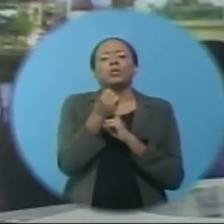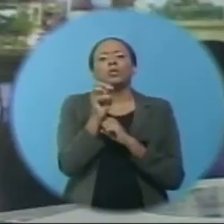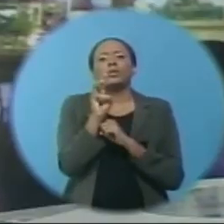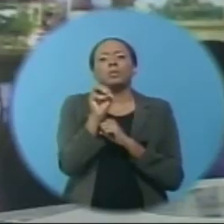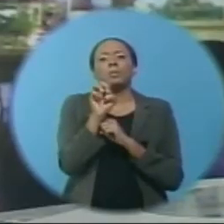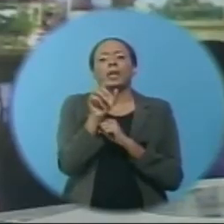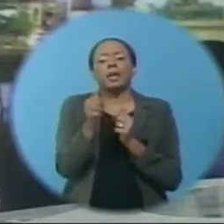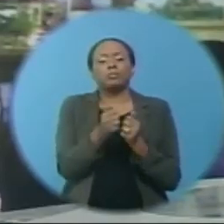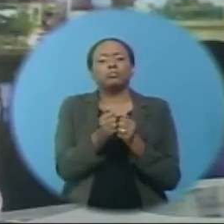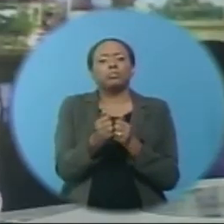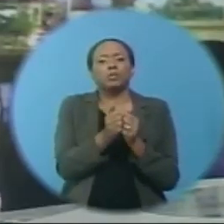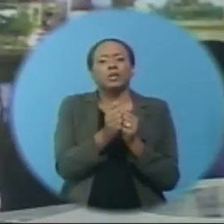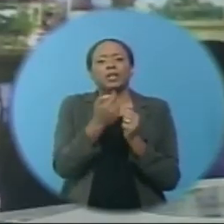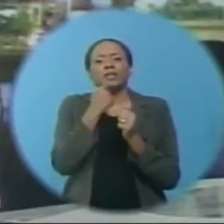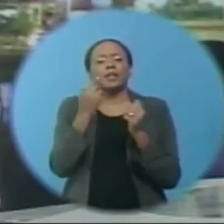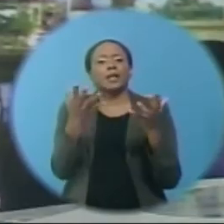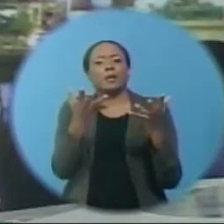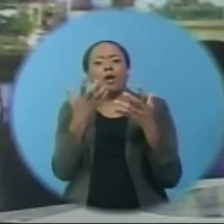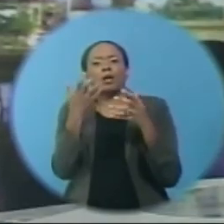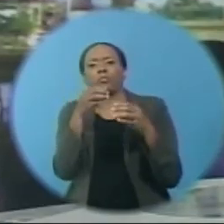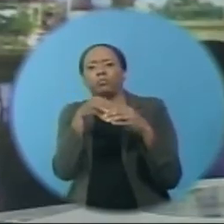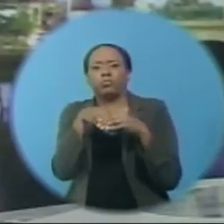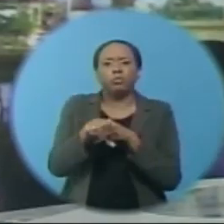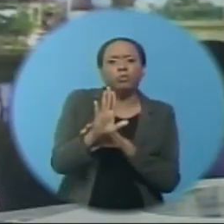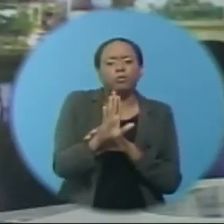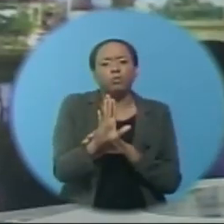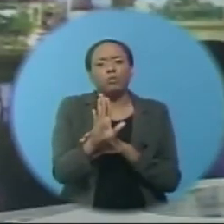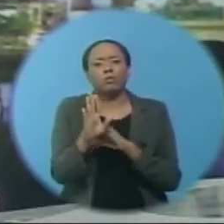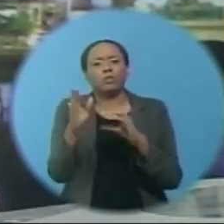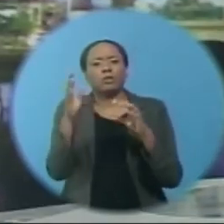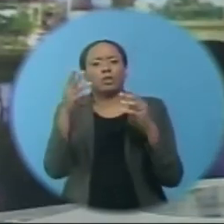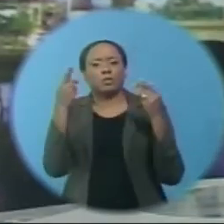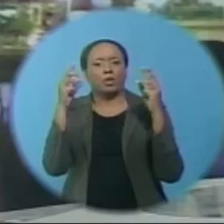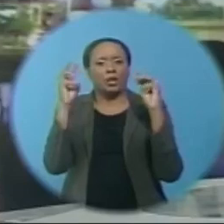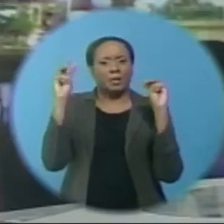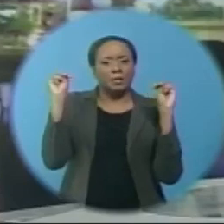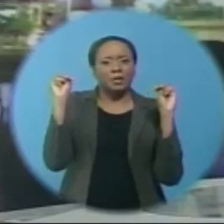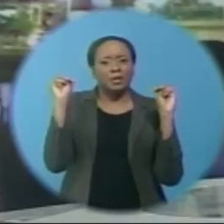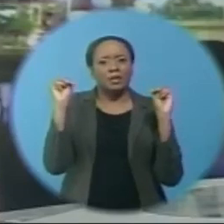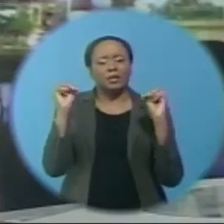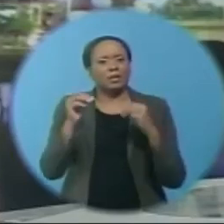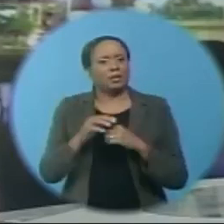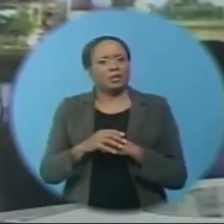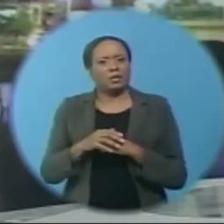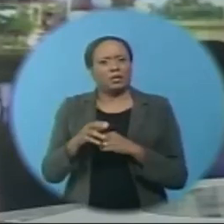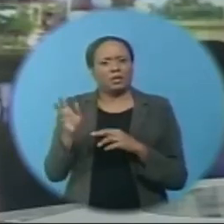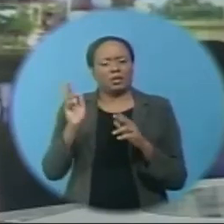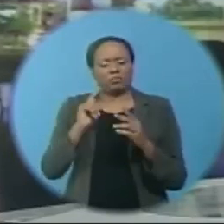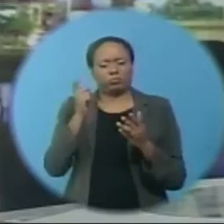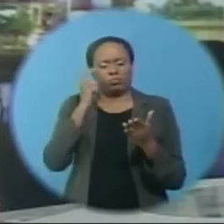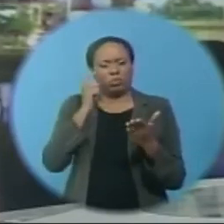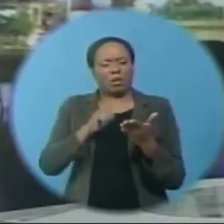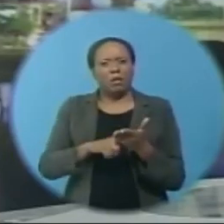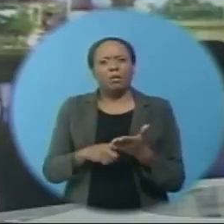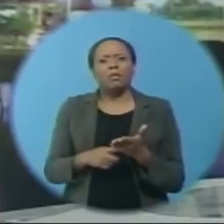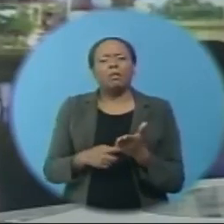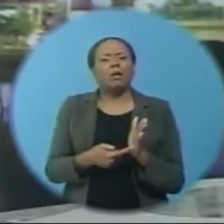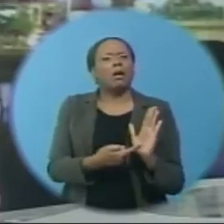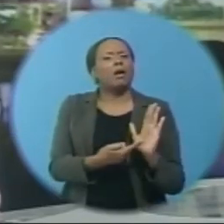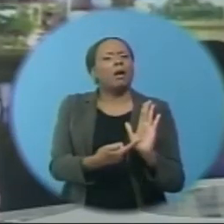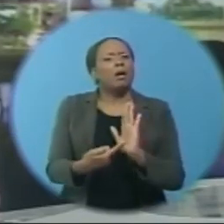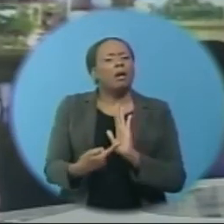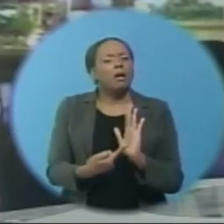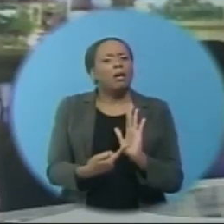of the Prime Minister. The 5 charges stem from the July 13th WhatsApp conversation among PWA executive